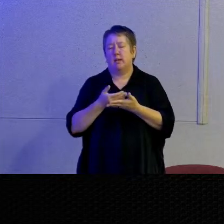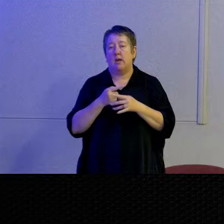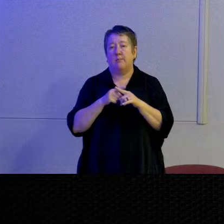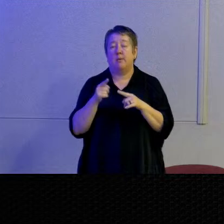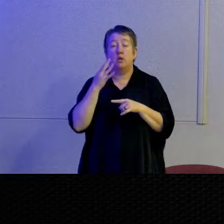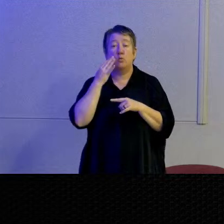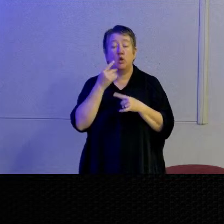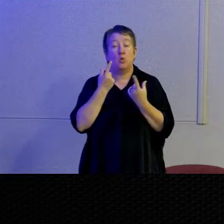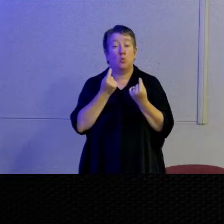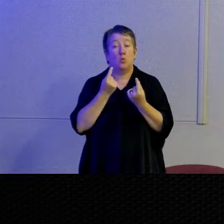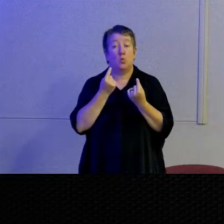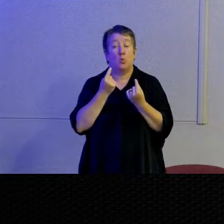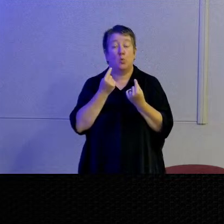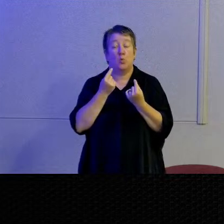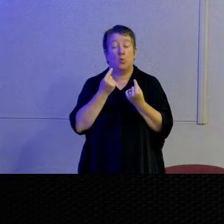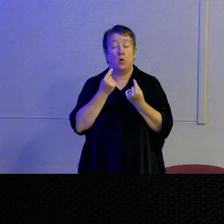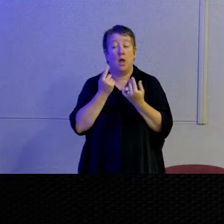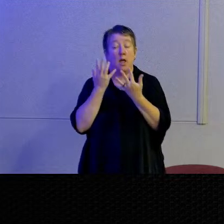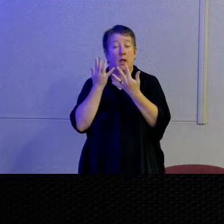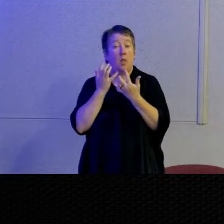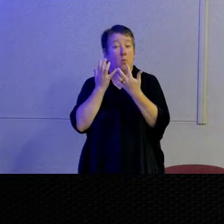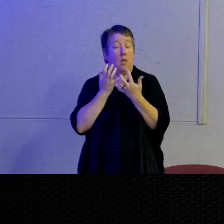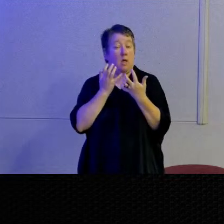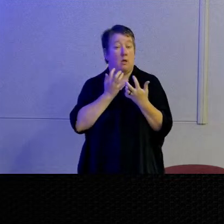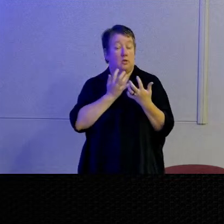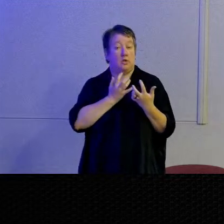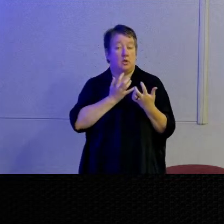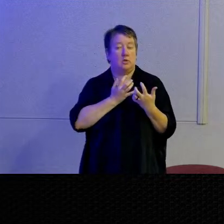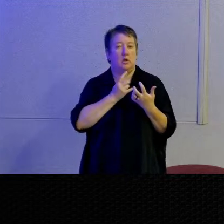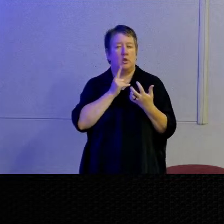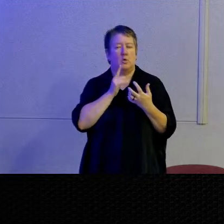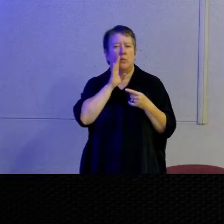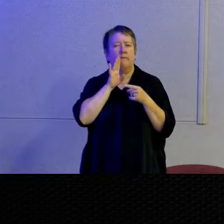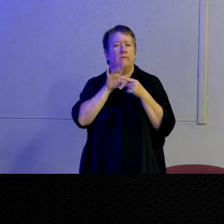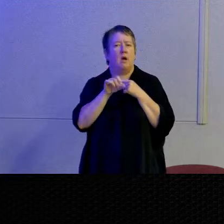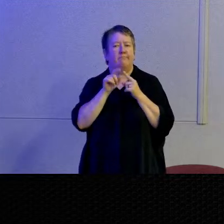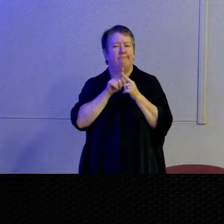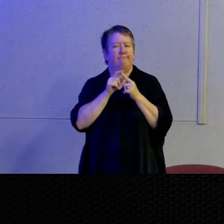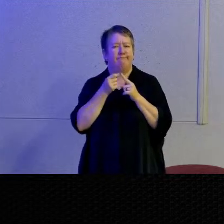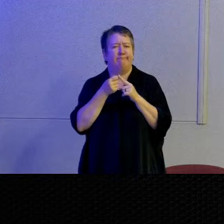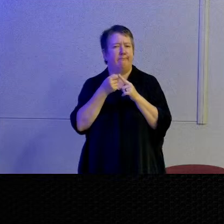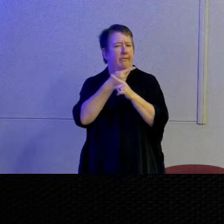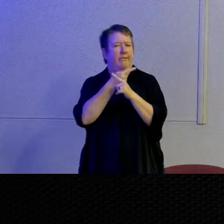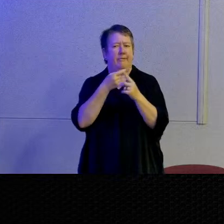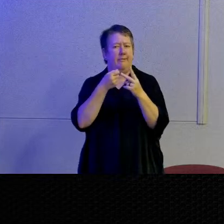quantum calculations, you find that they are divergent.